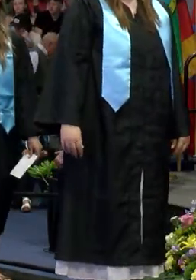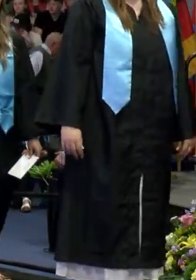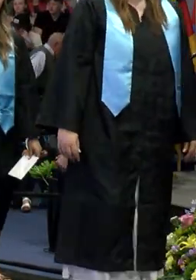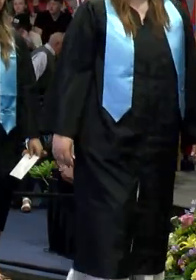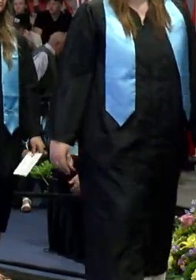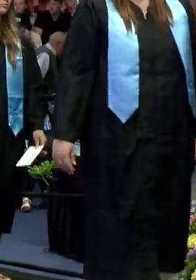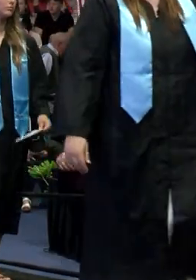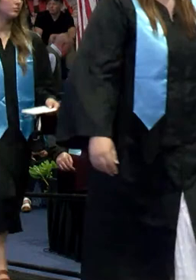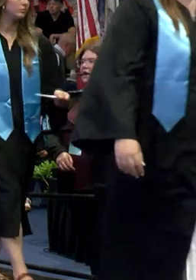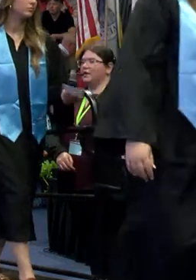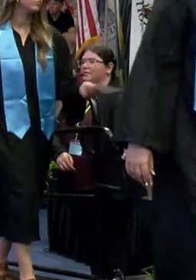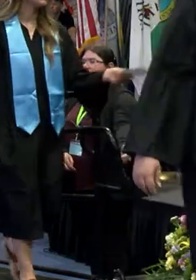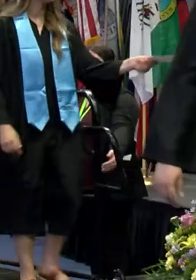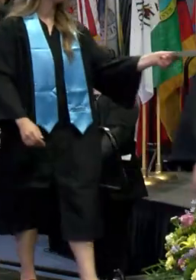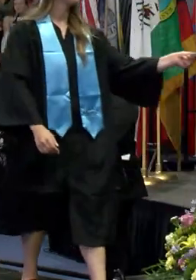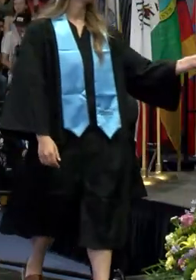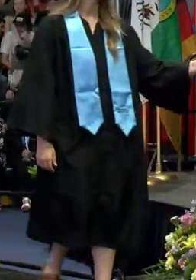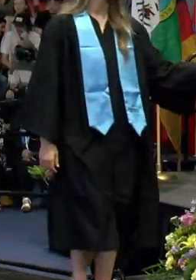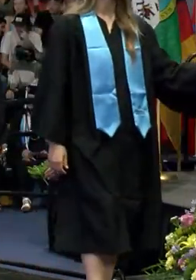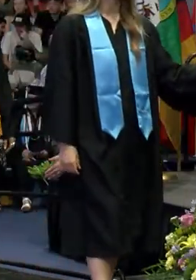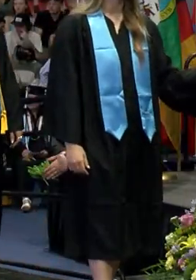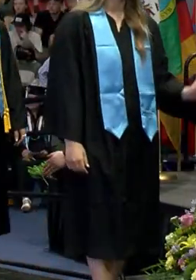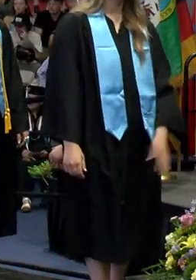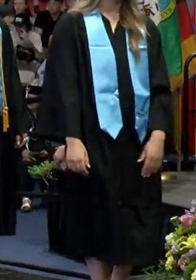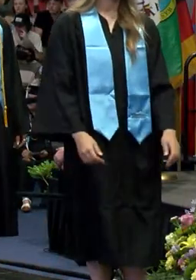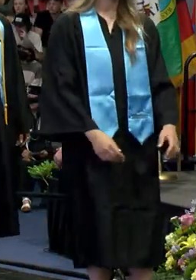Kelsey Crane.